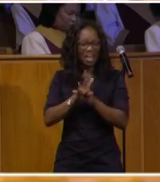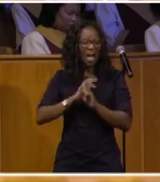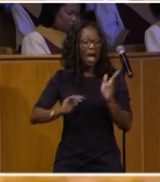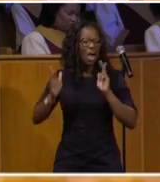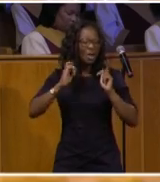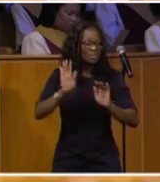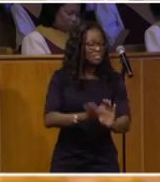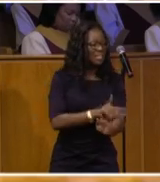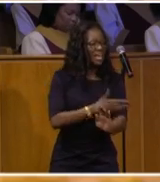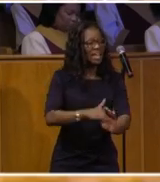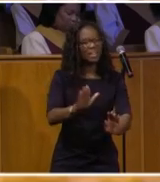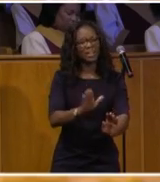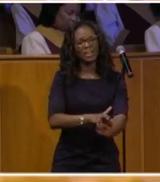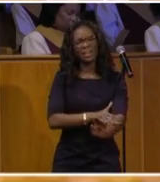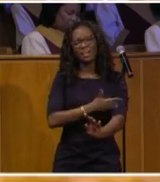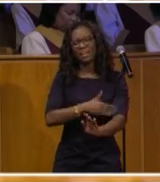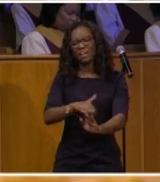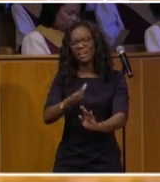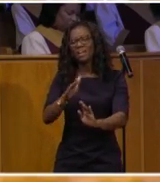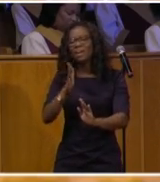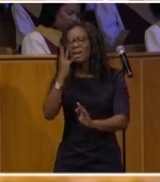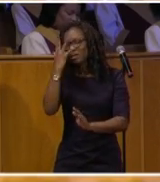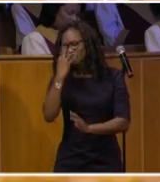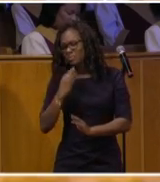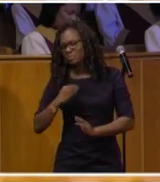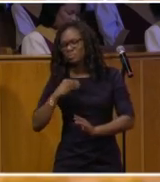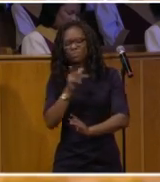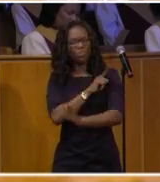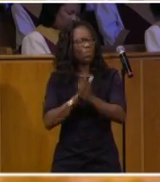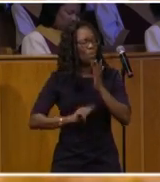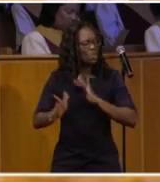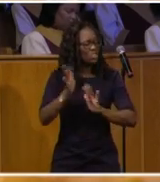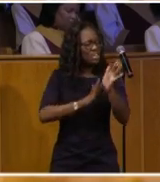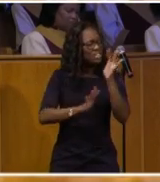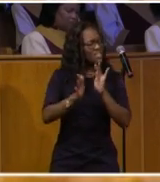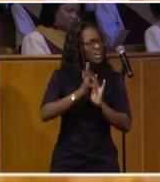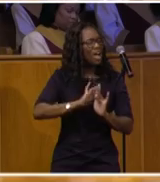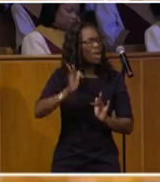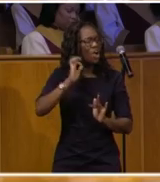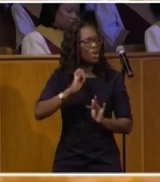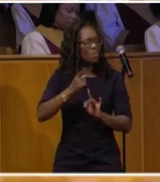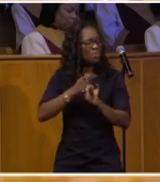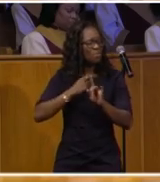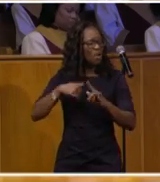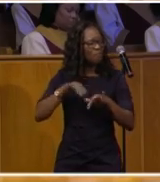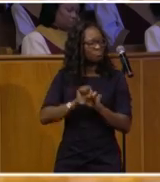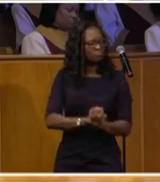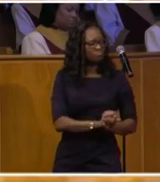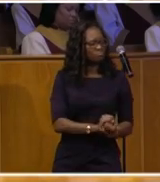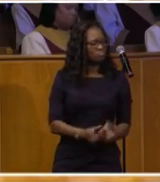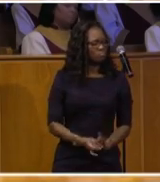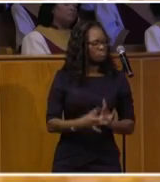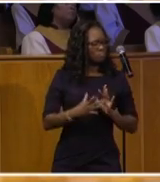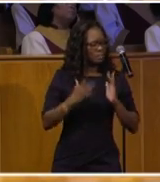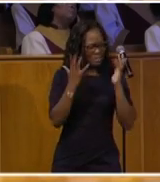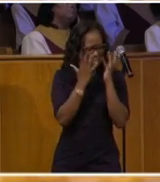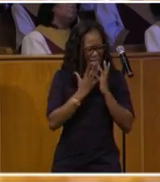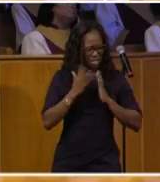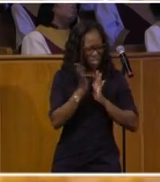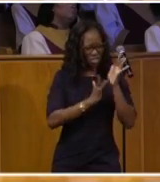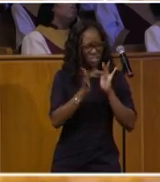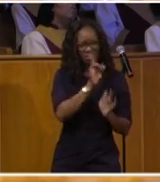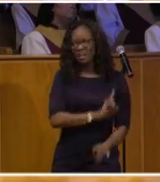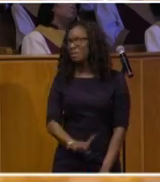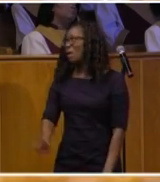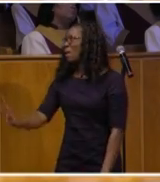them singing, "Fairest Lord Jesus." I heard them singing, "Out of my bondage, sorrow, and night, Jesus, I come to